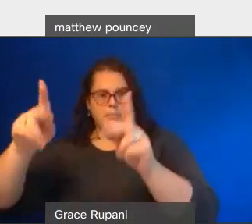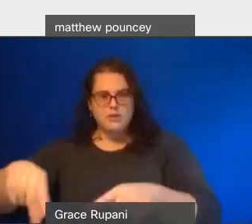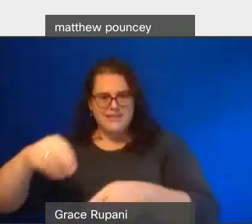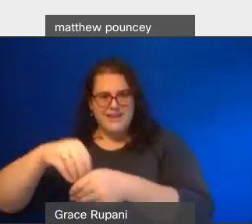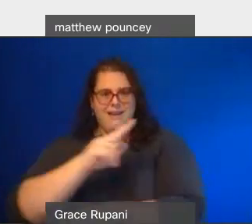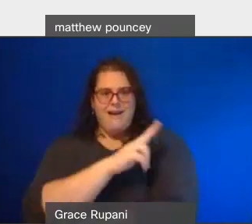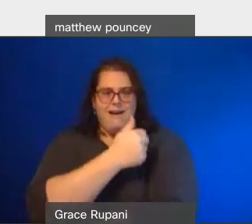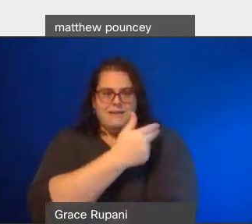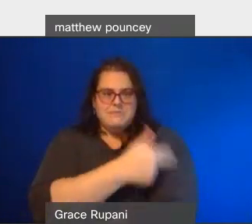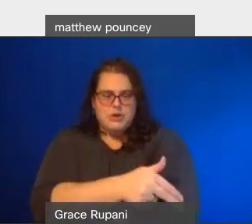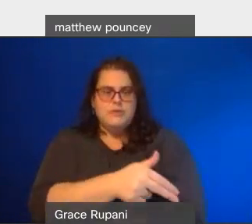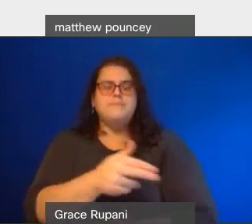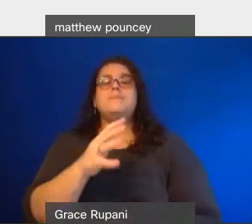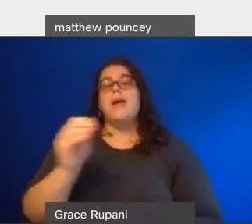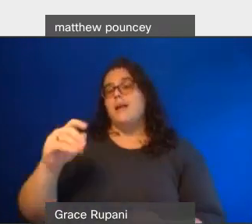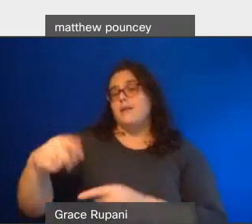to date, we had